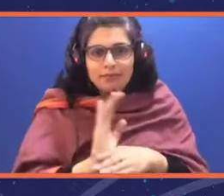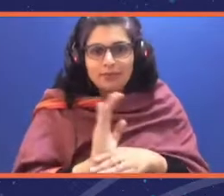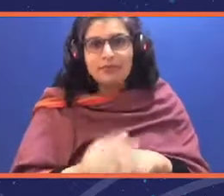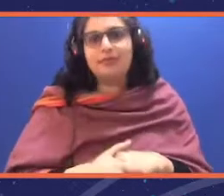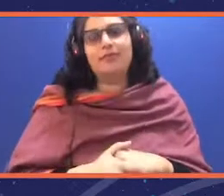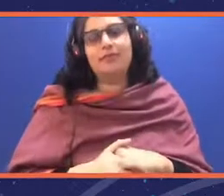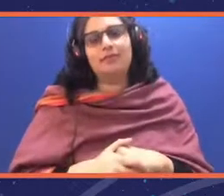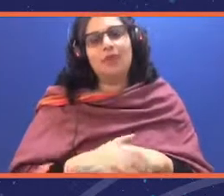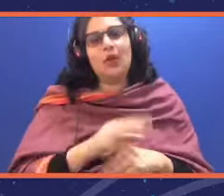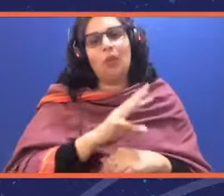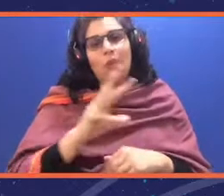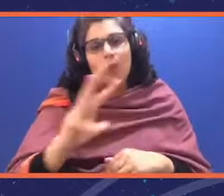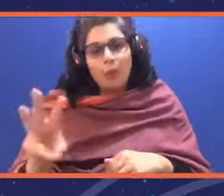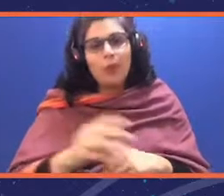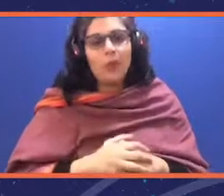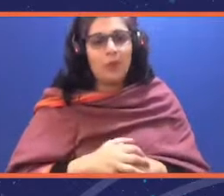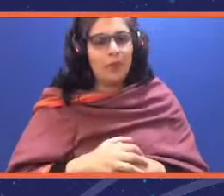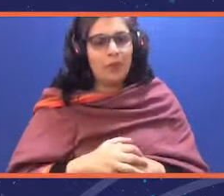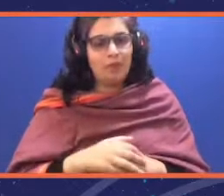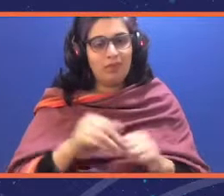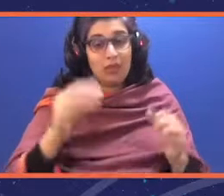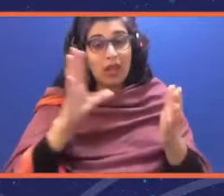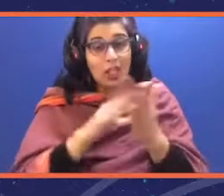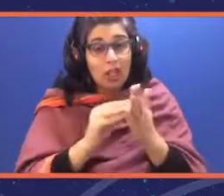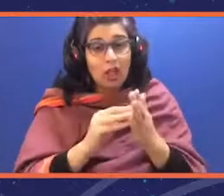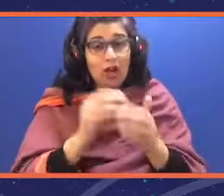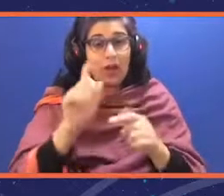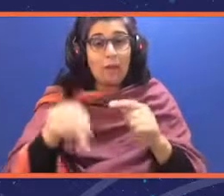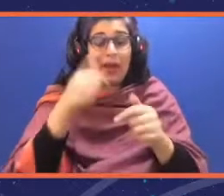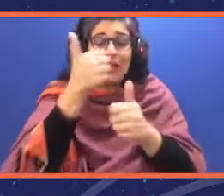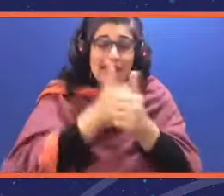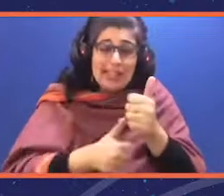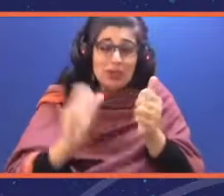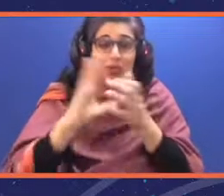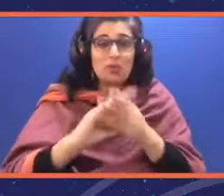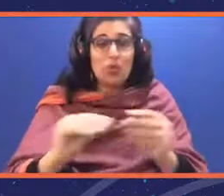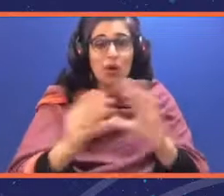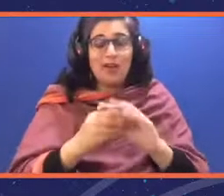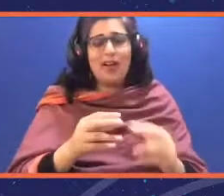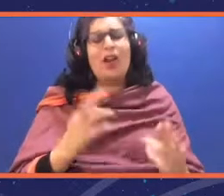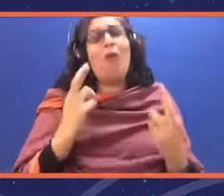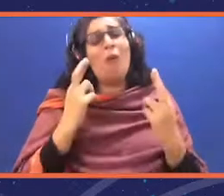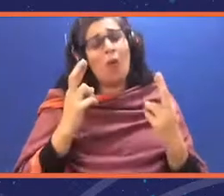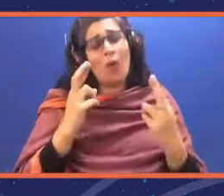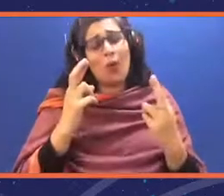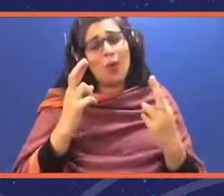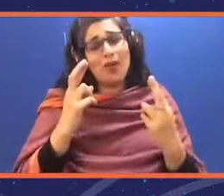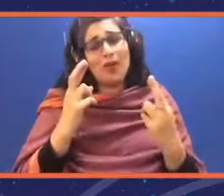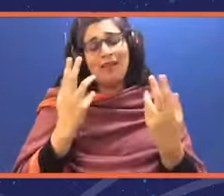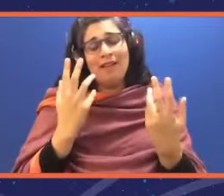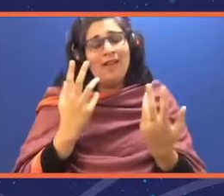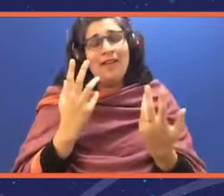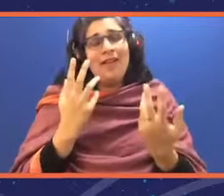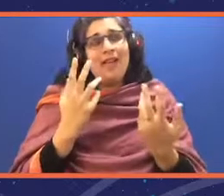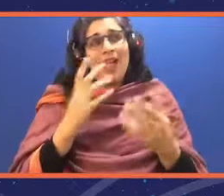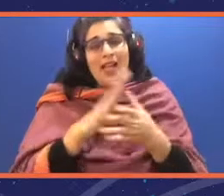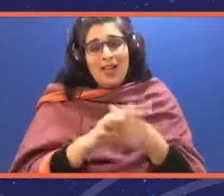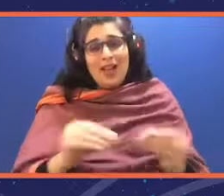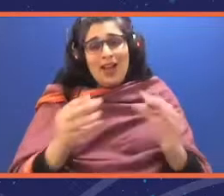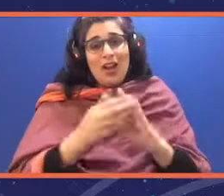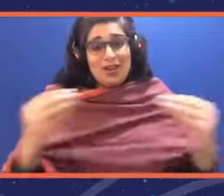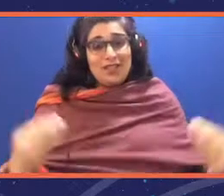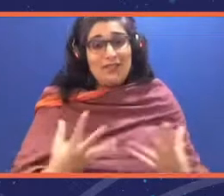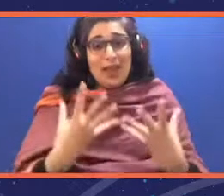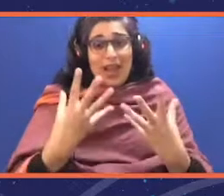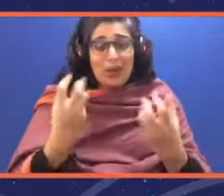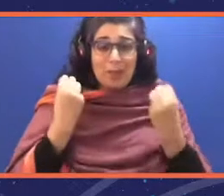a website page where you can learn about each individual story. And I really hope that these stories inspire a lot of people